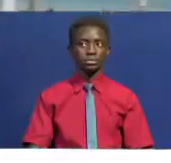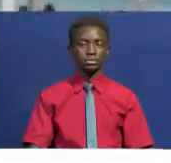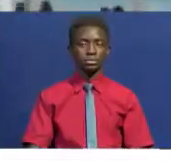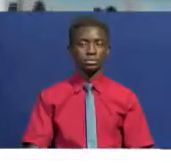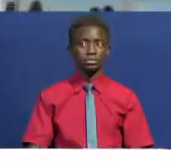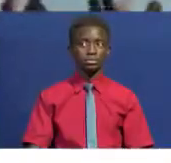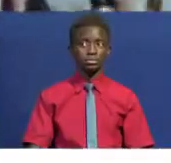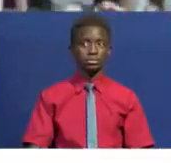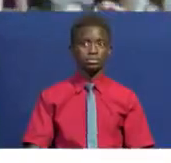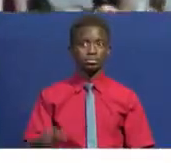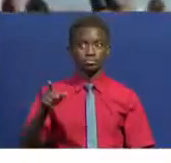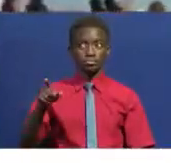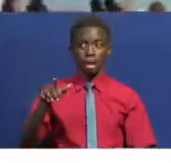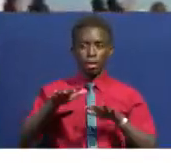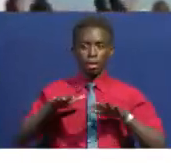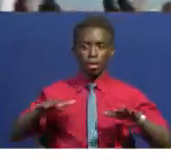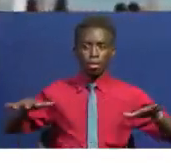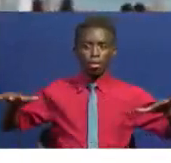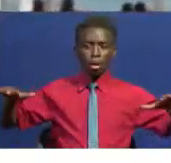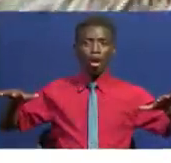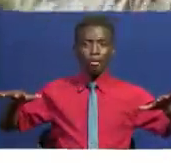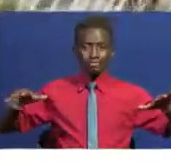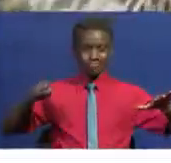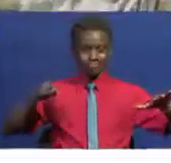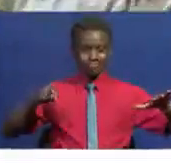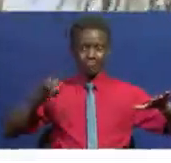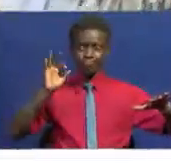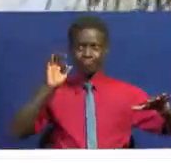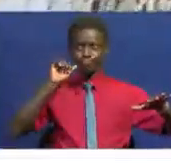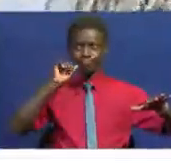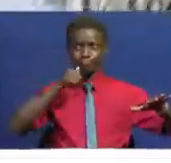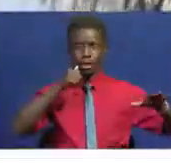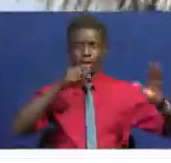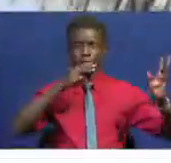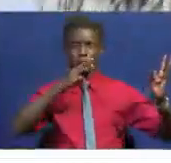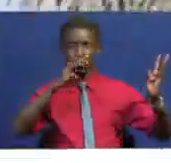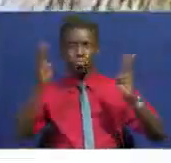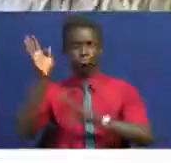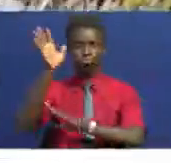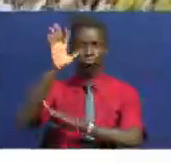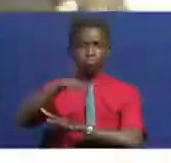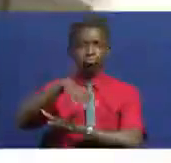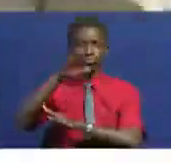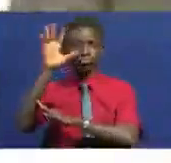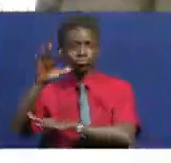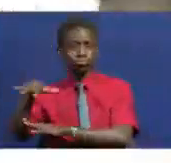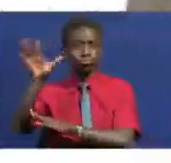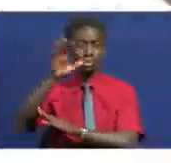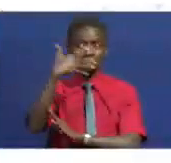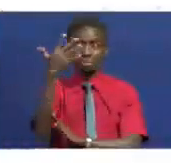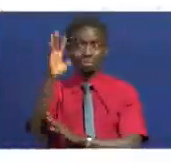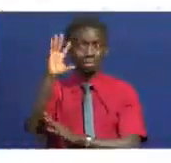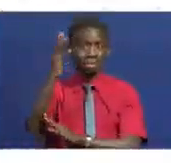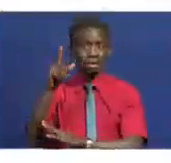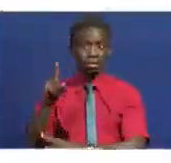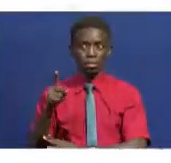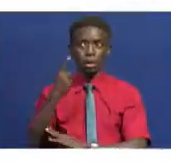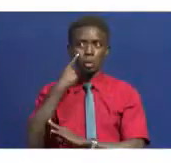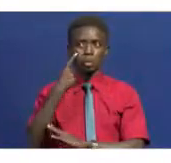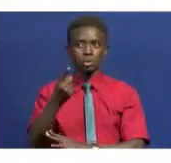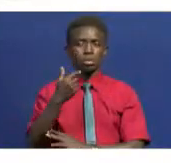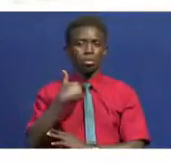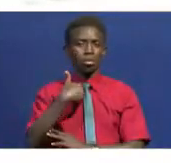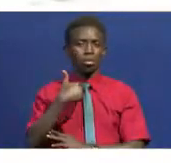The beaches here are adorned with swaying palm trees and fringed with coral reefs, creating a